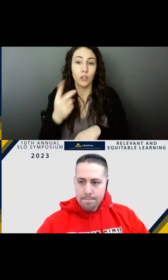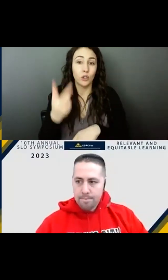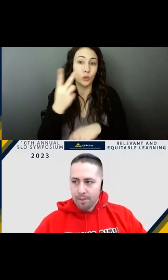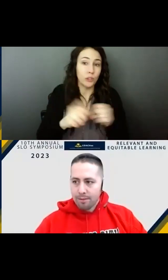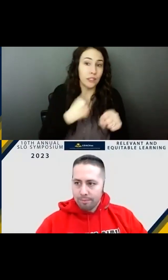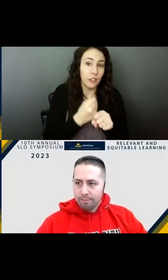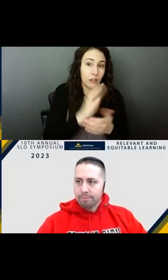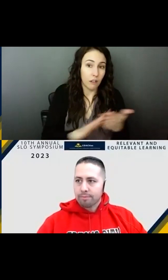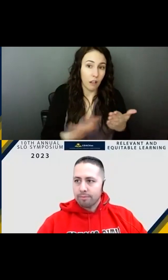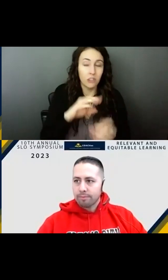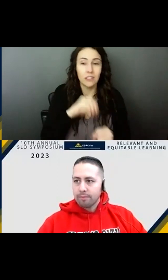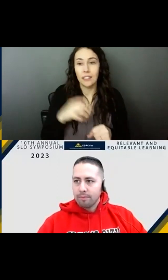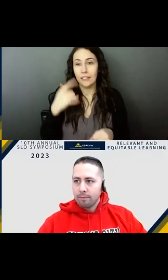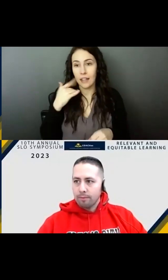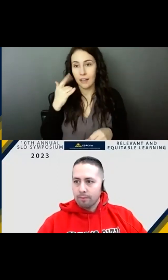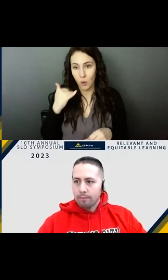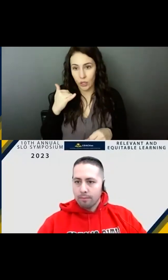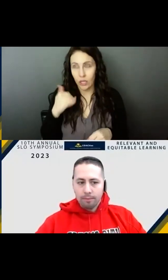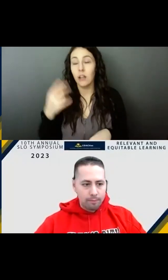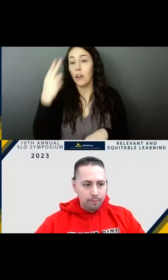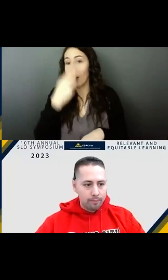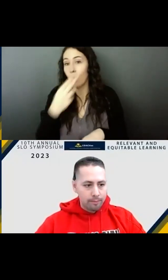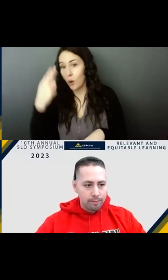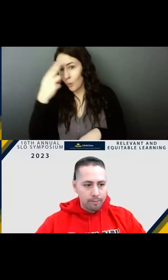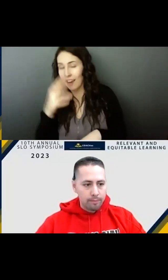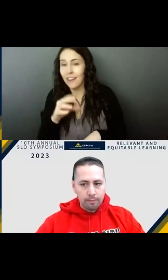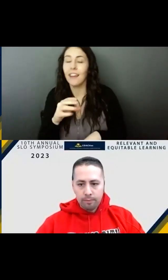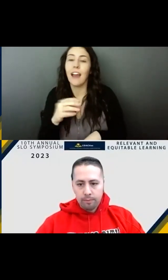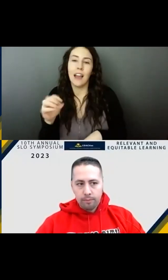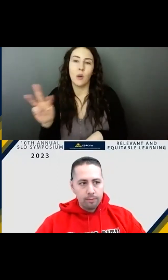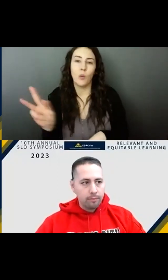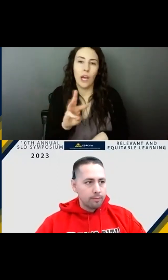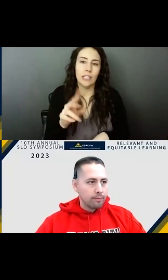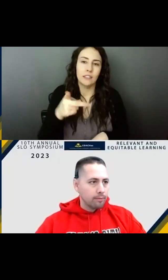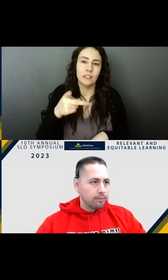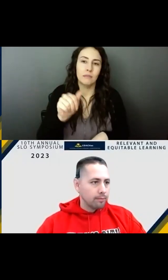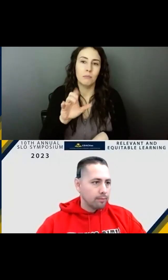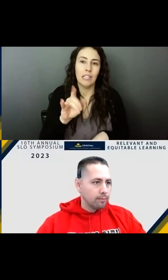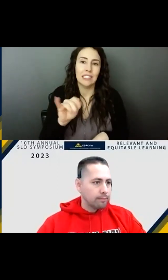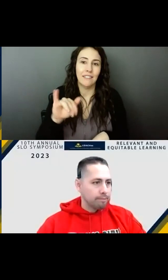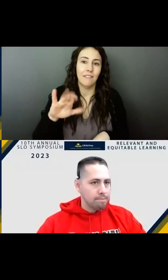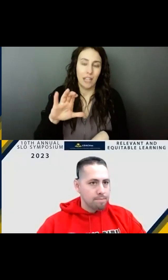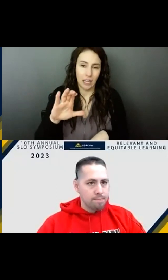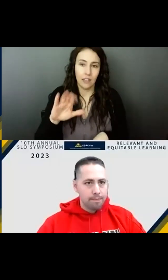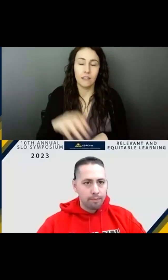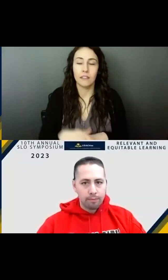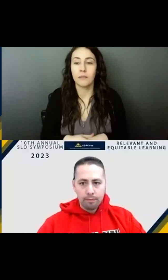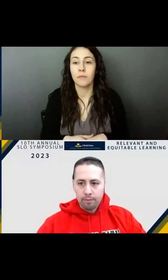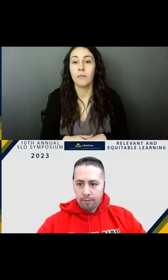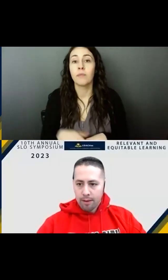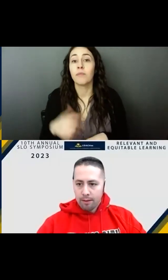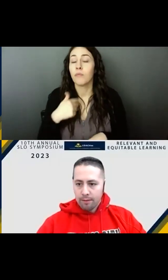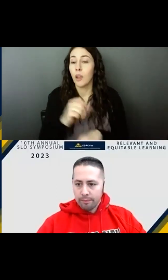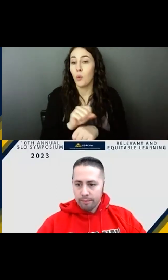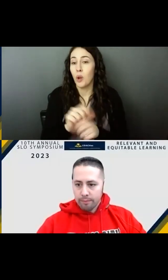in California, Hawaii, and the Western Pacific. So while I'm there, I work with a portfolio